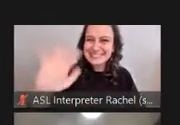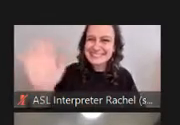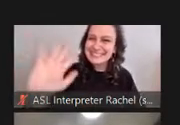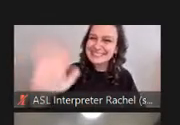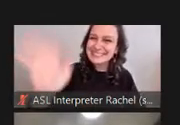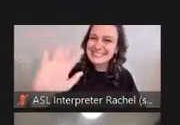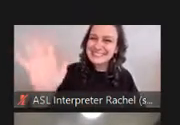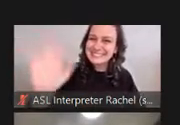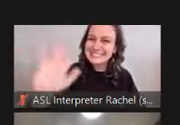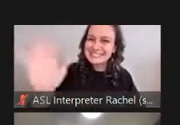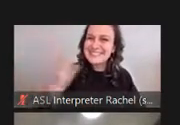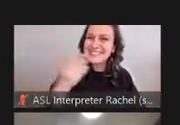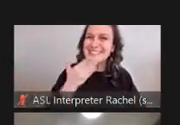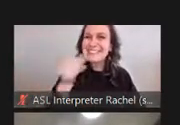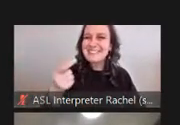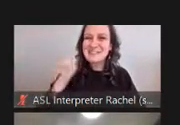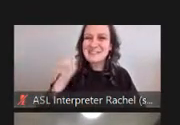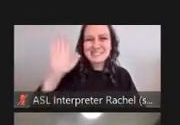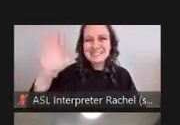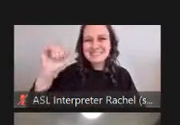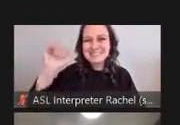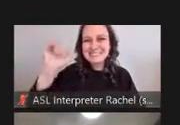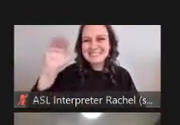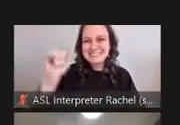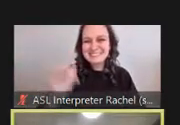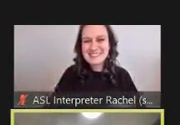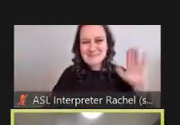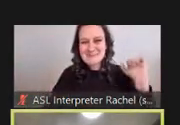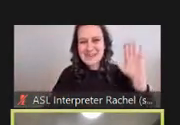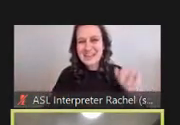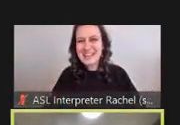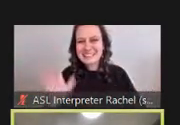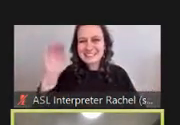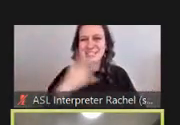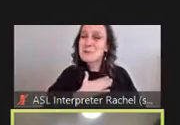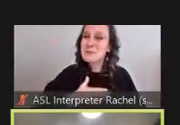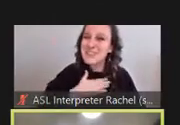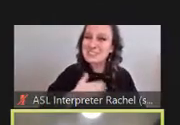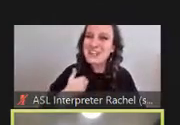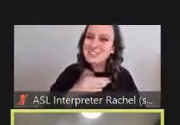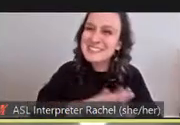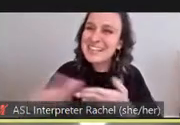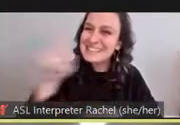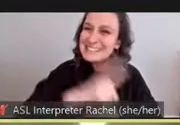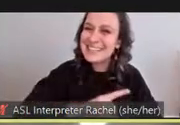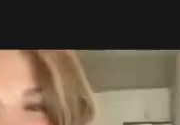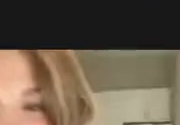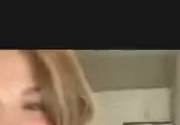Thanks, everyone. Thank you very much. Bye, everybody. It was a pleasure. Have a nice day.